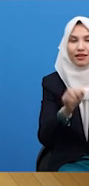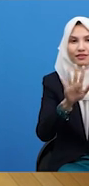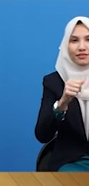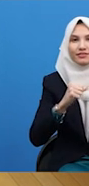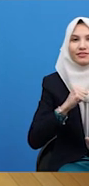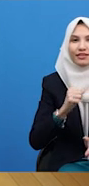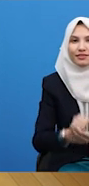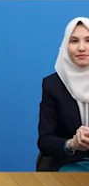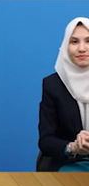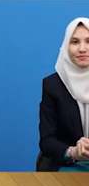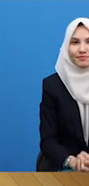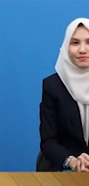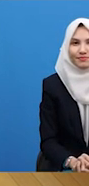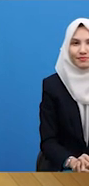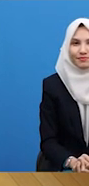fluently.